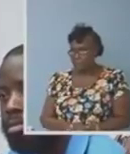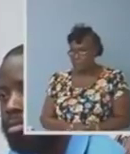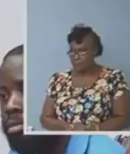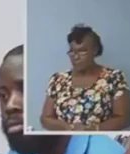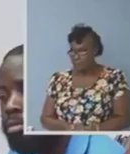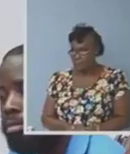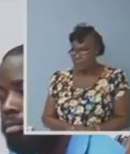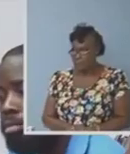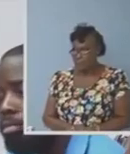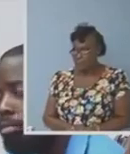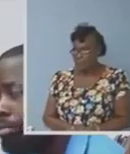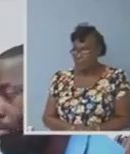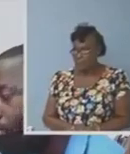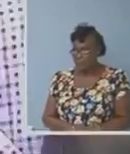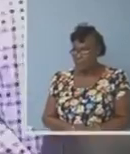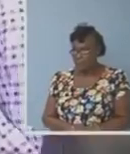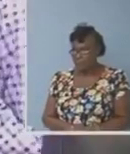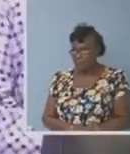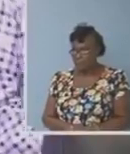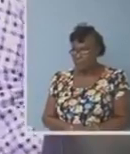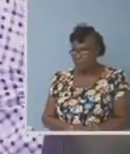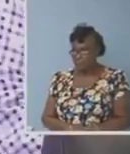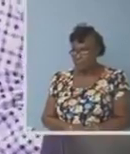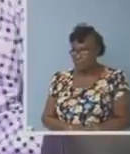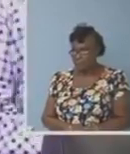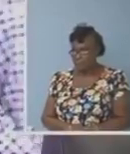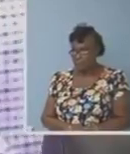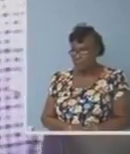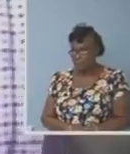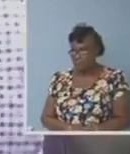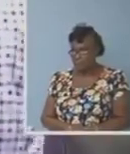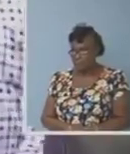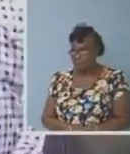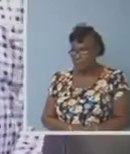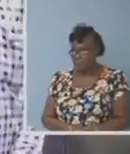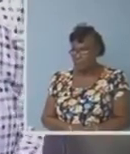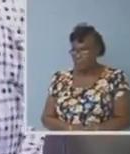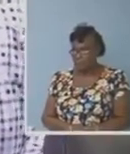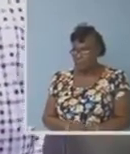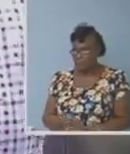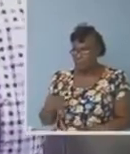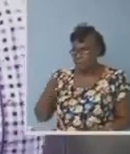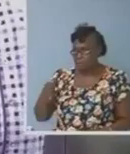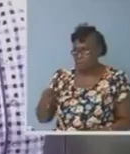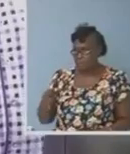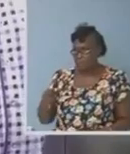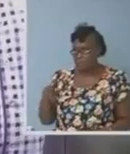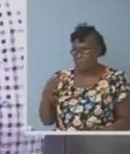this point in time, as far as the portable